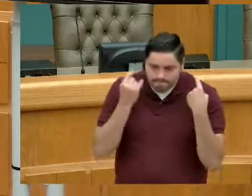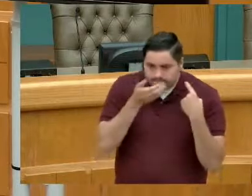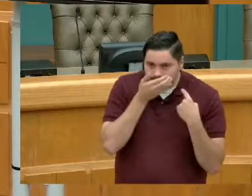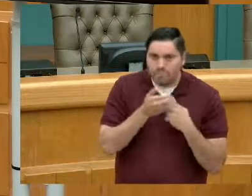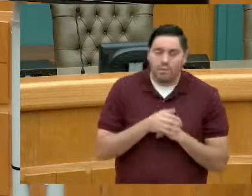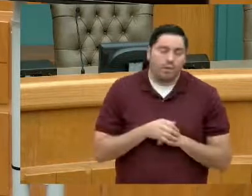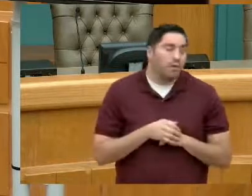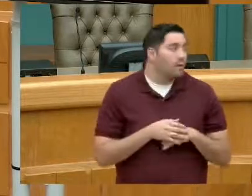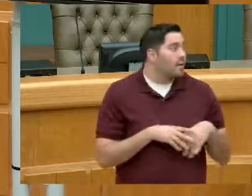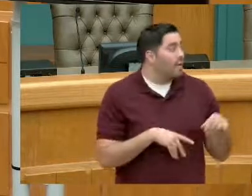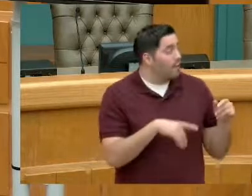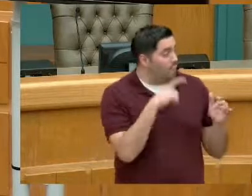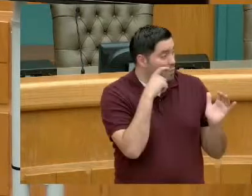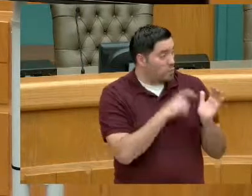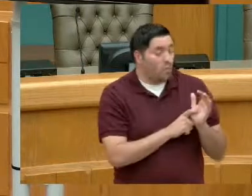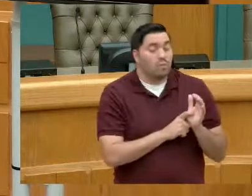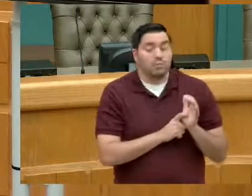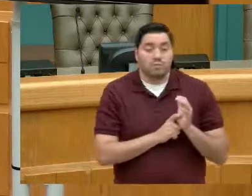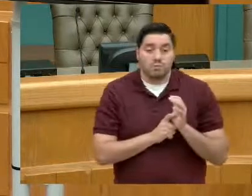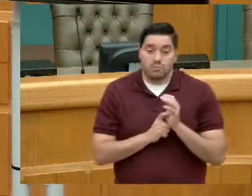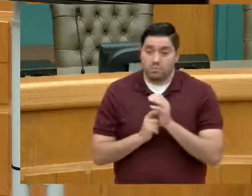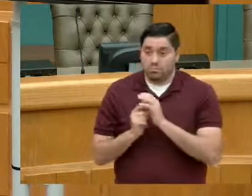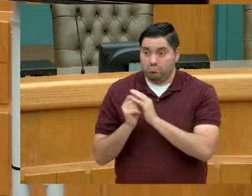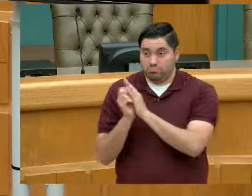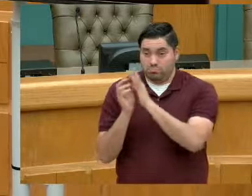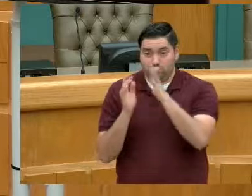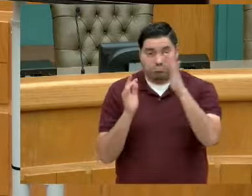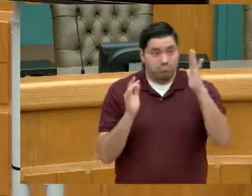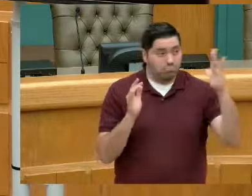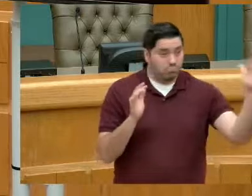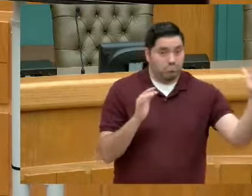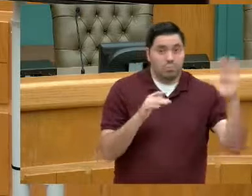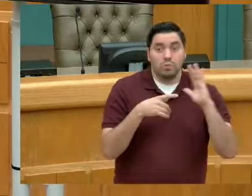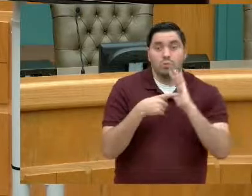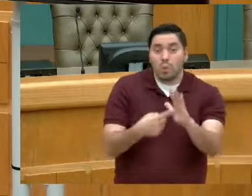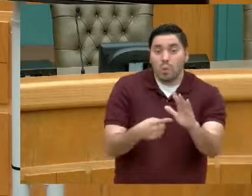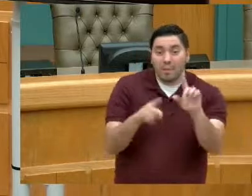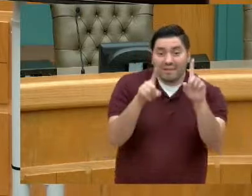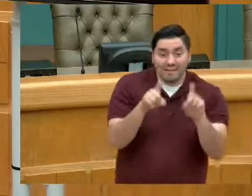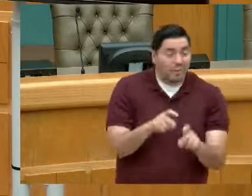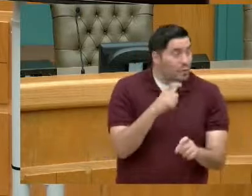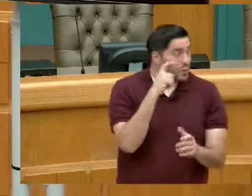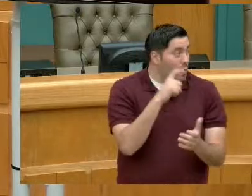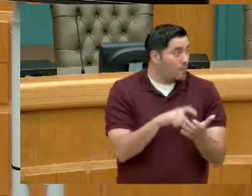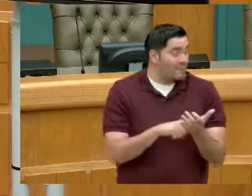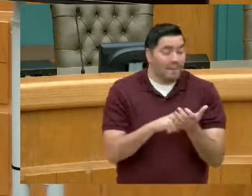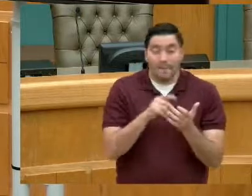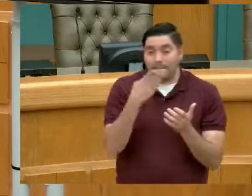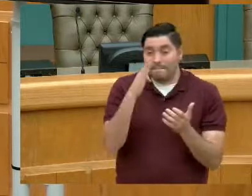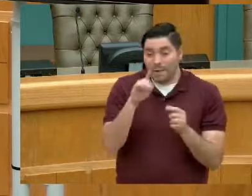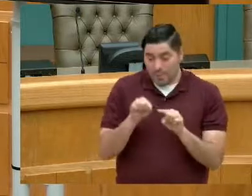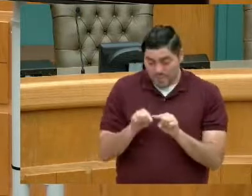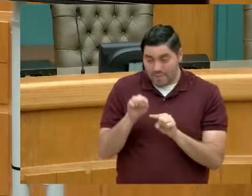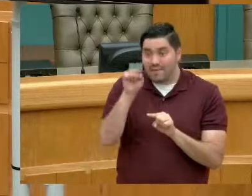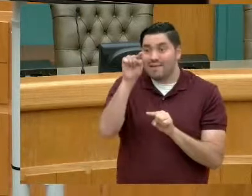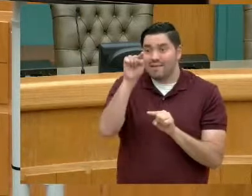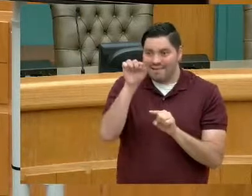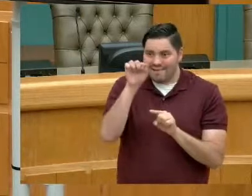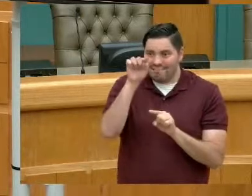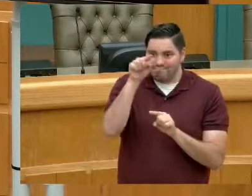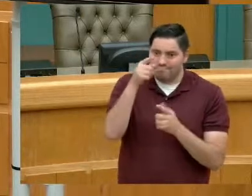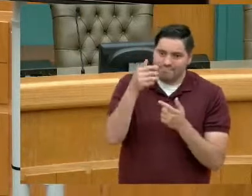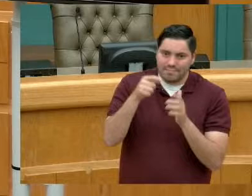our longer-term analysis, you can see over time this shows testing, and the blue bars going up and down are the